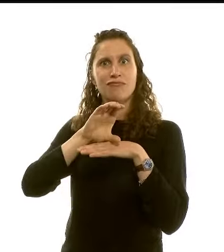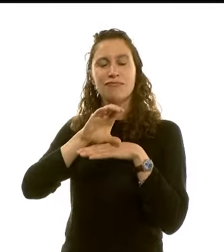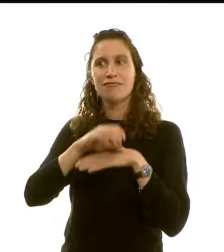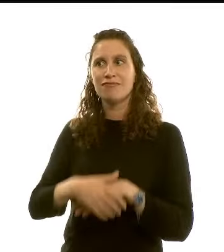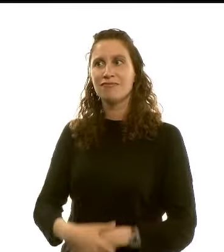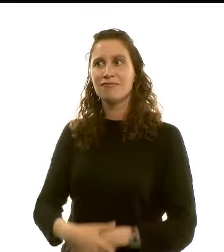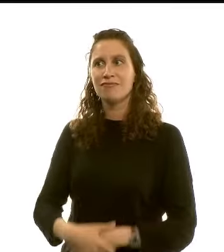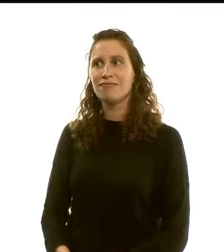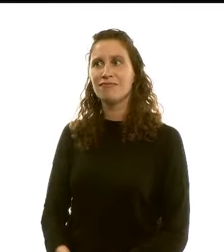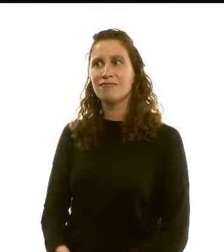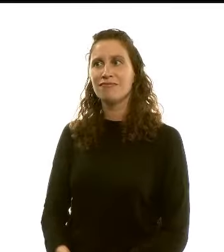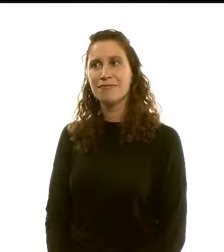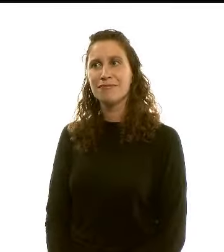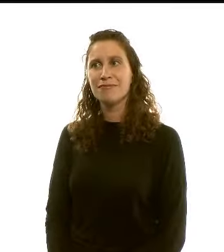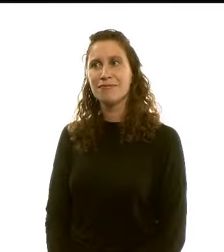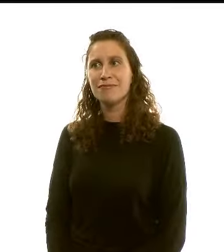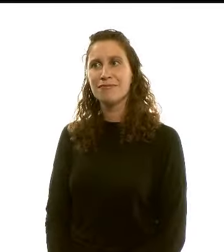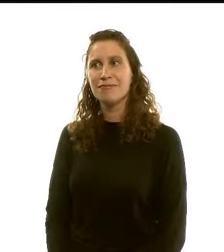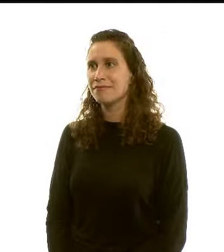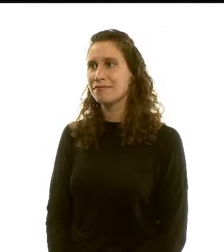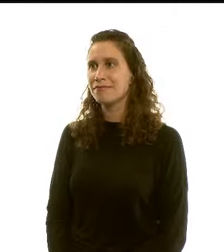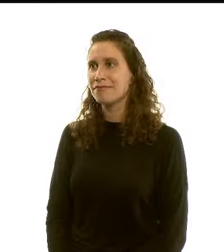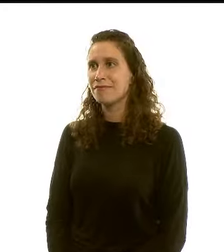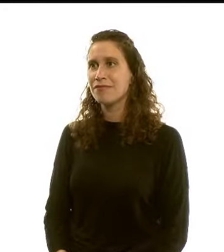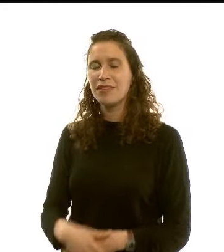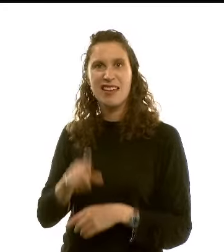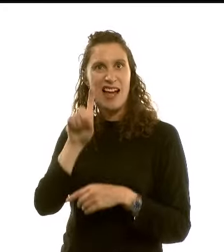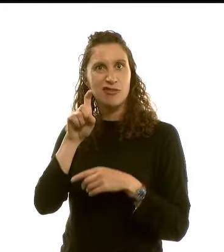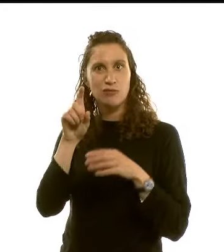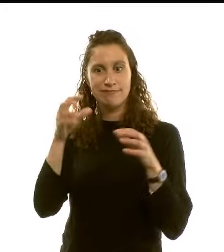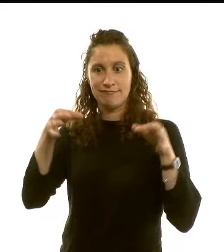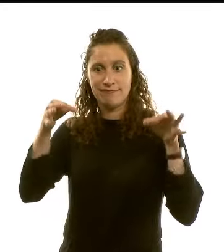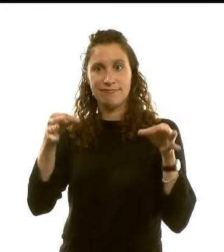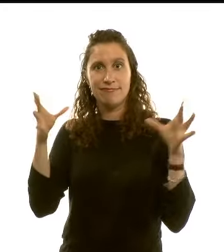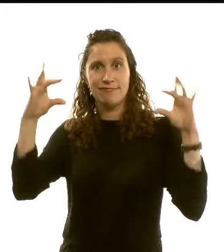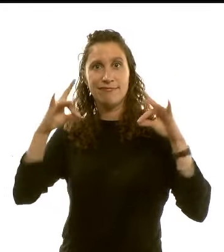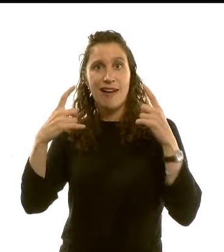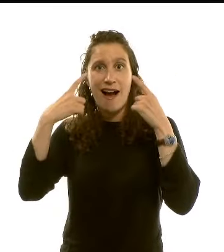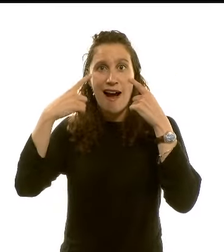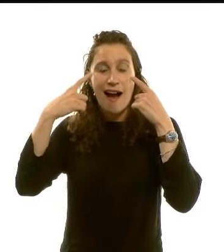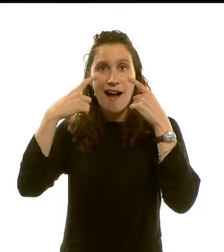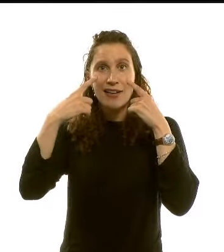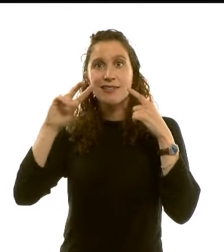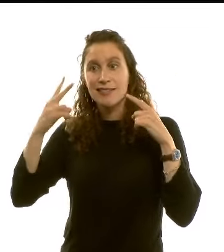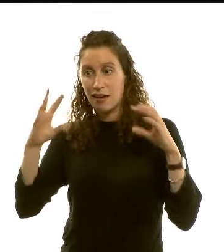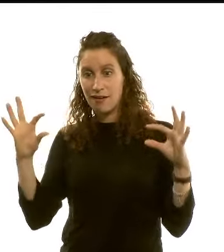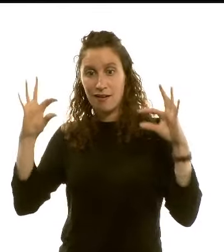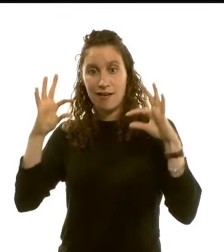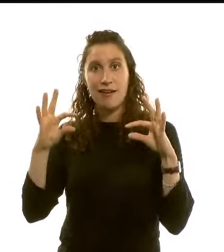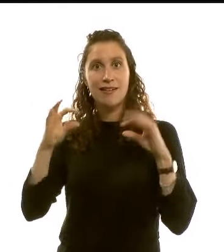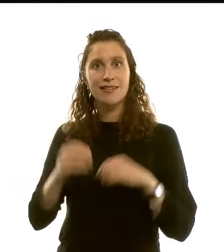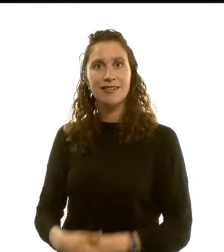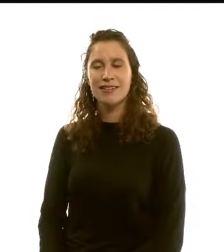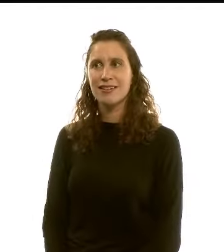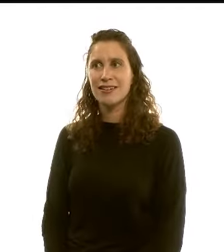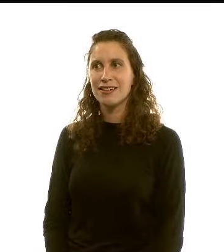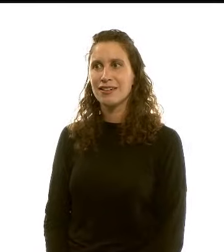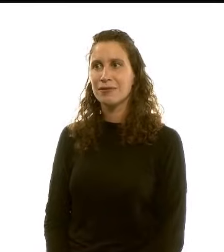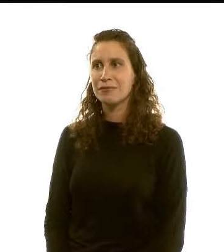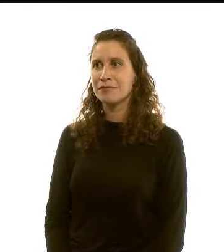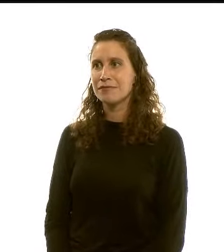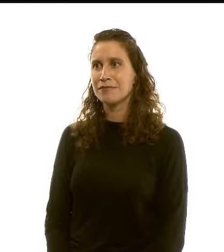some bricks with studs on the side to attach the eyes. Here's the second one. And real quick,